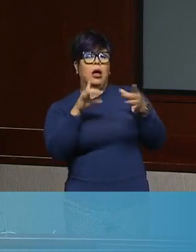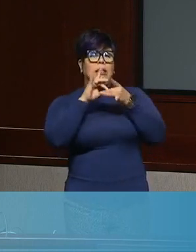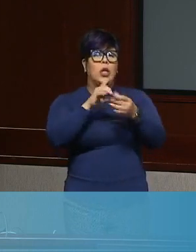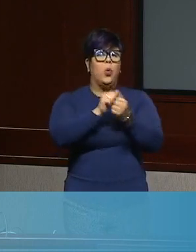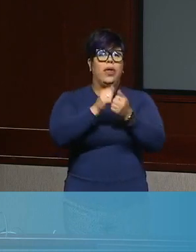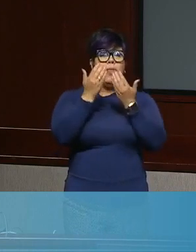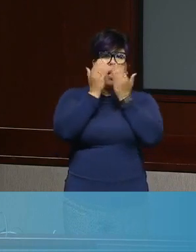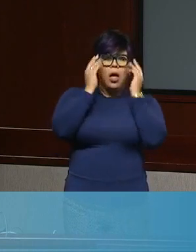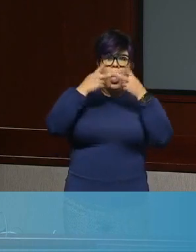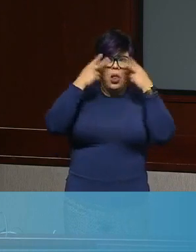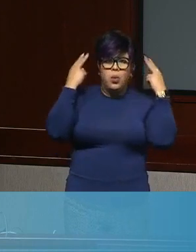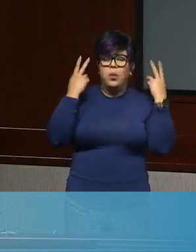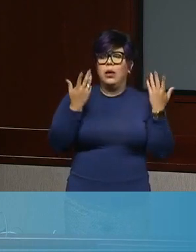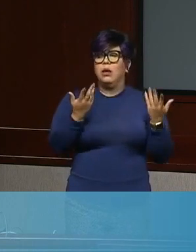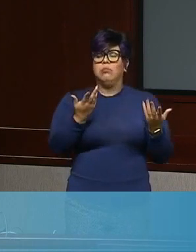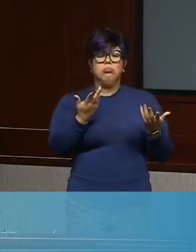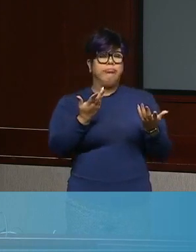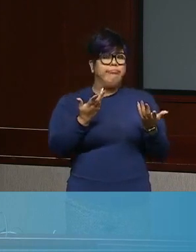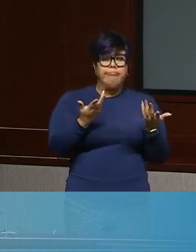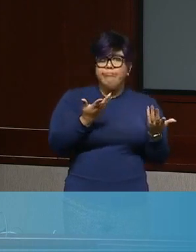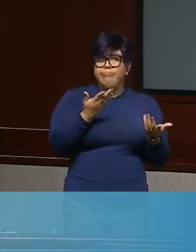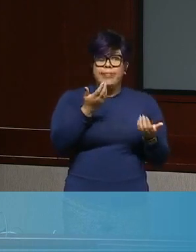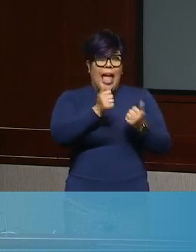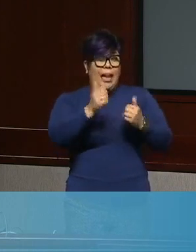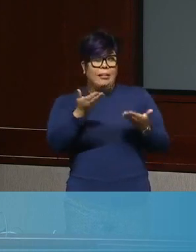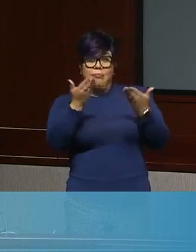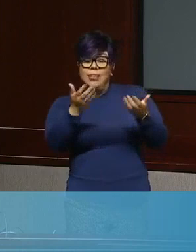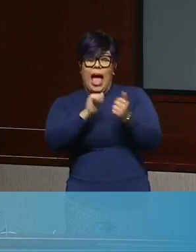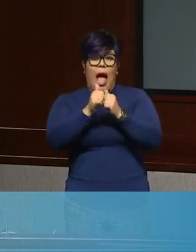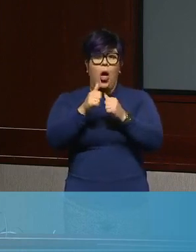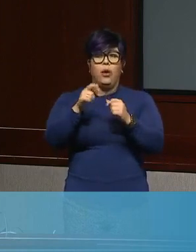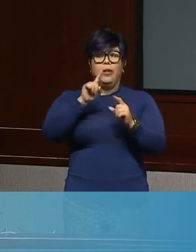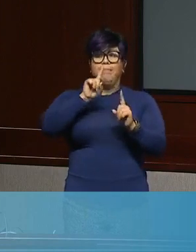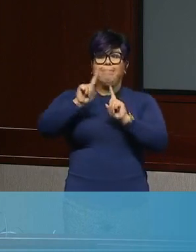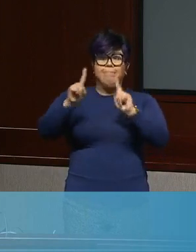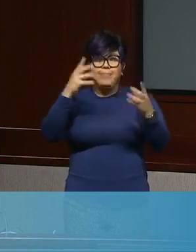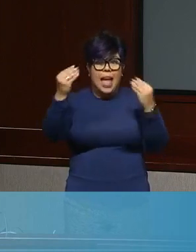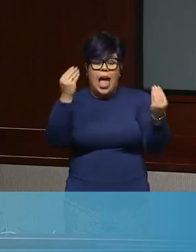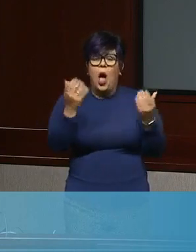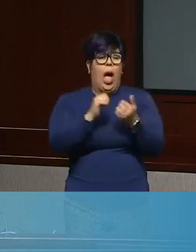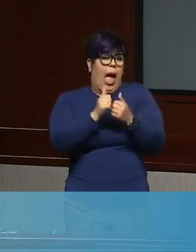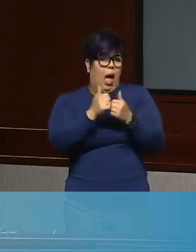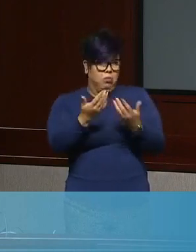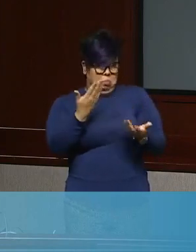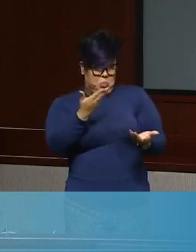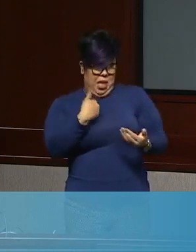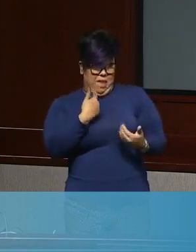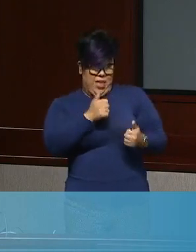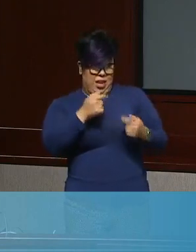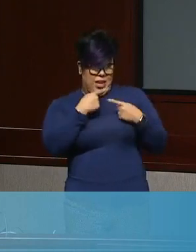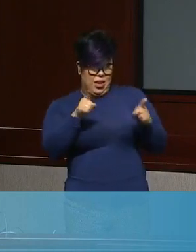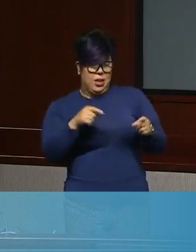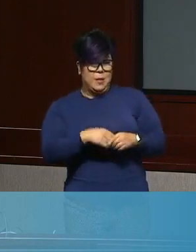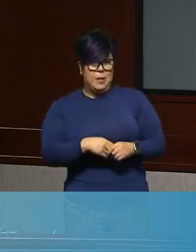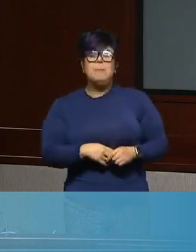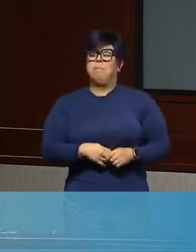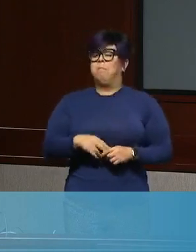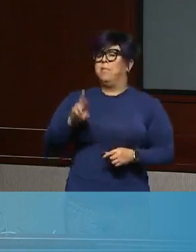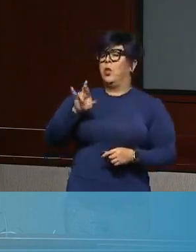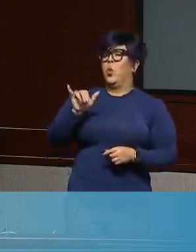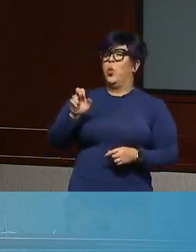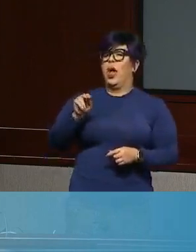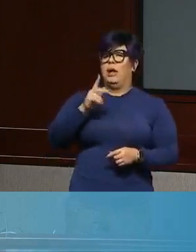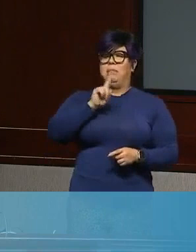anything that you're asking the public to do after trick-or-treating like that? So, Aaron, I believe Ryan's going to respond to that one